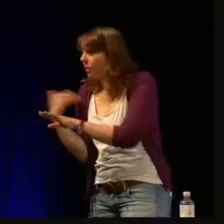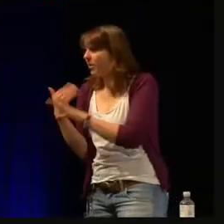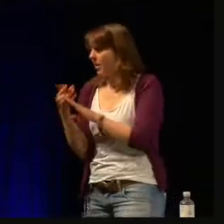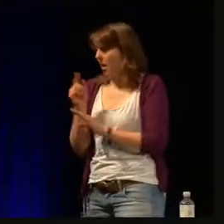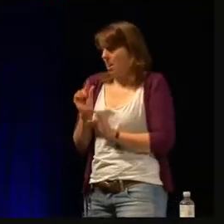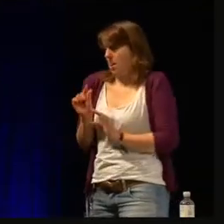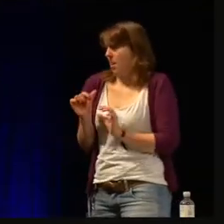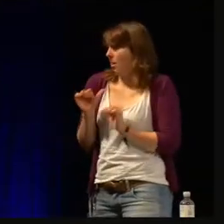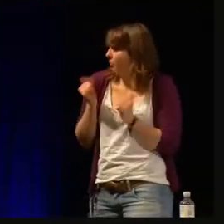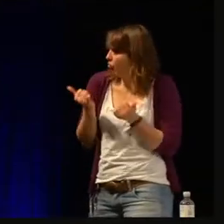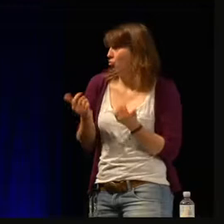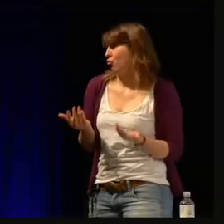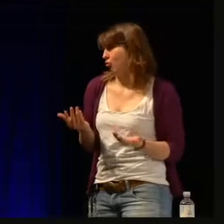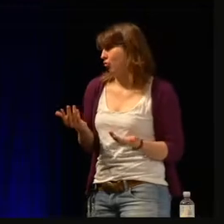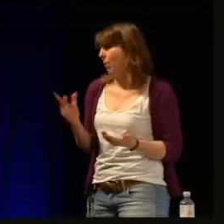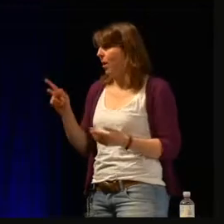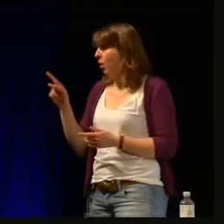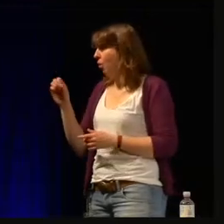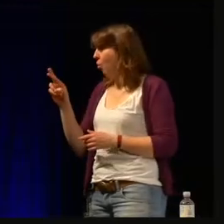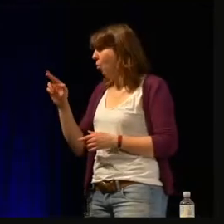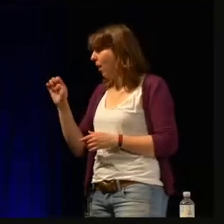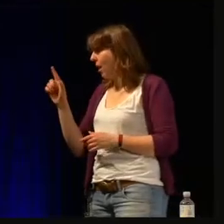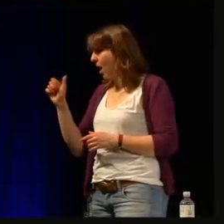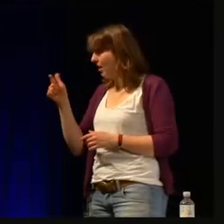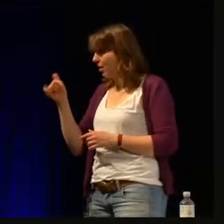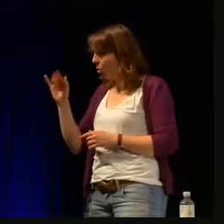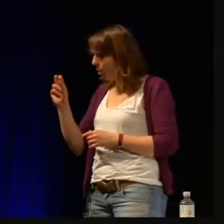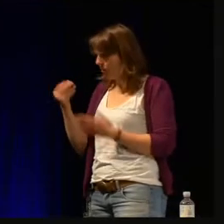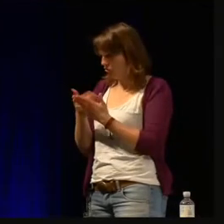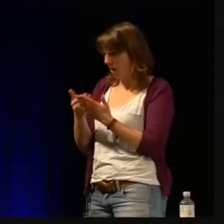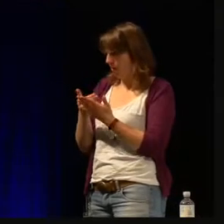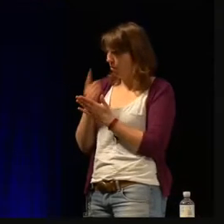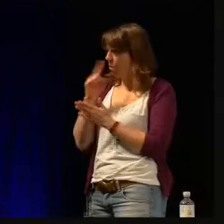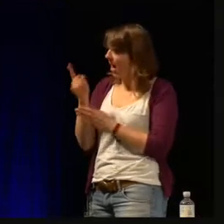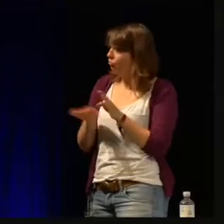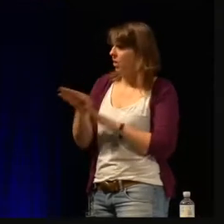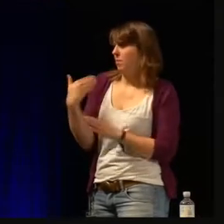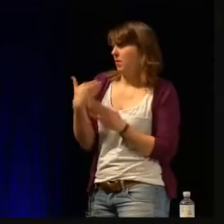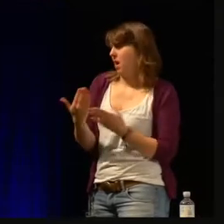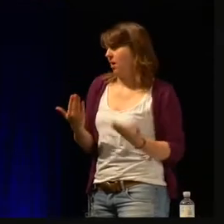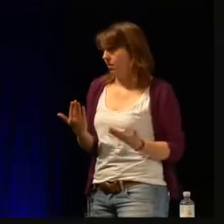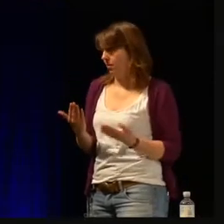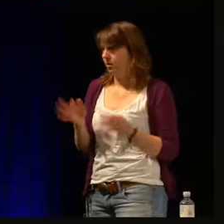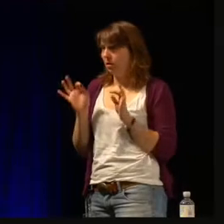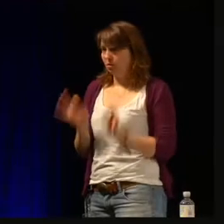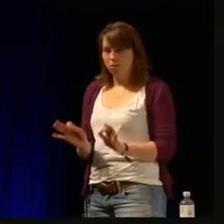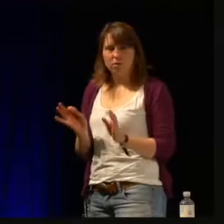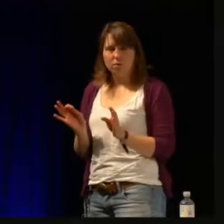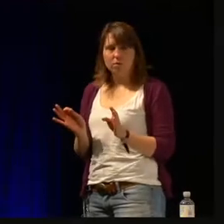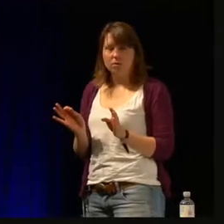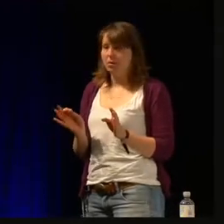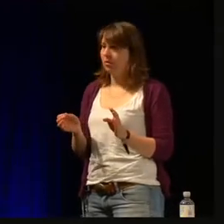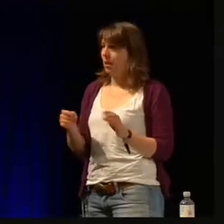cause and effect in systems is very much a new field, and the description of correlation is just one of the steps